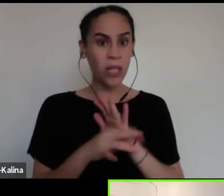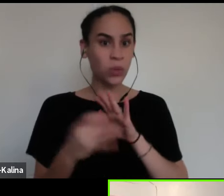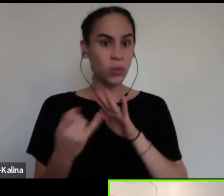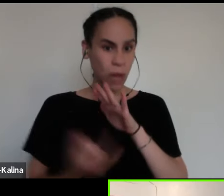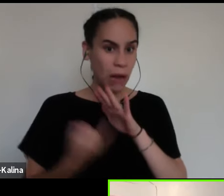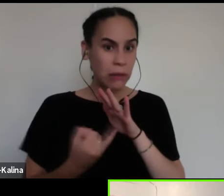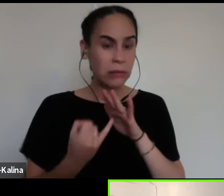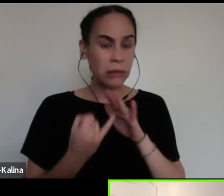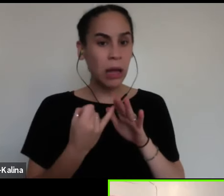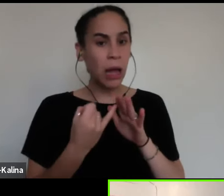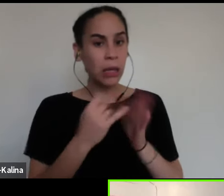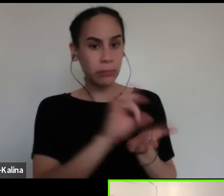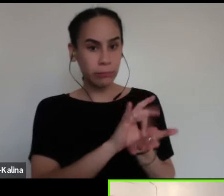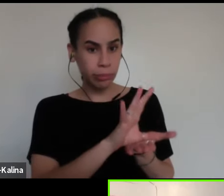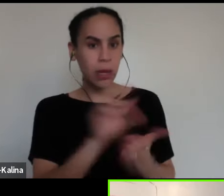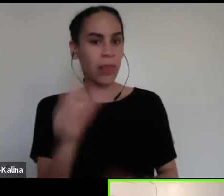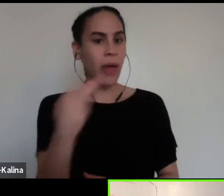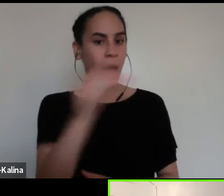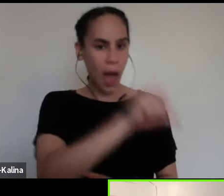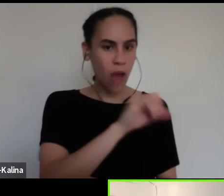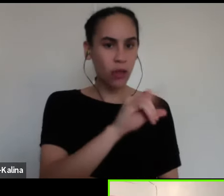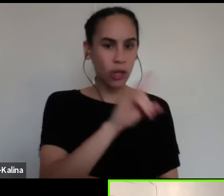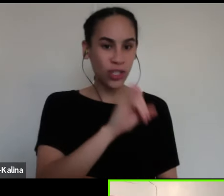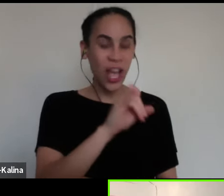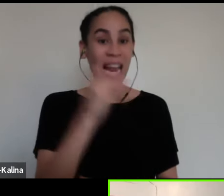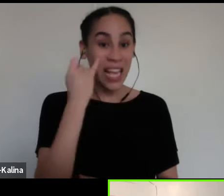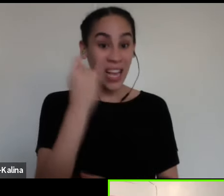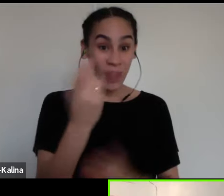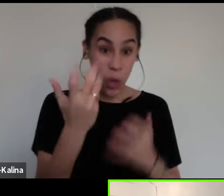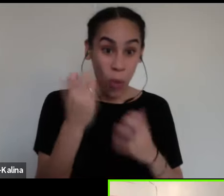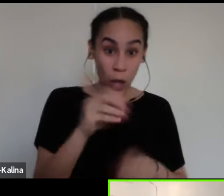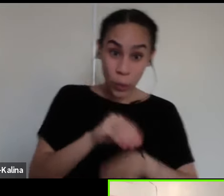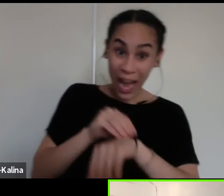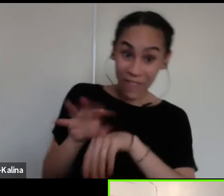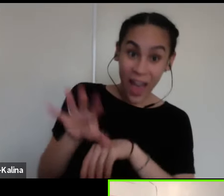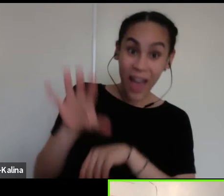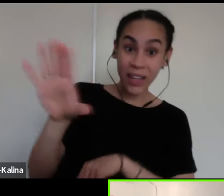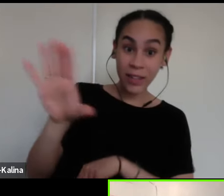it to materially affect another person's emotions and